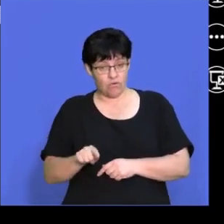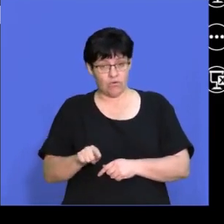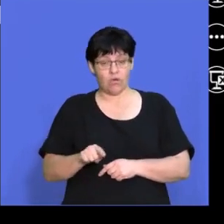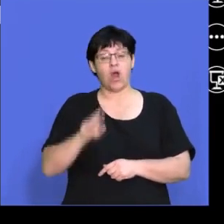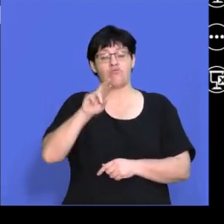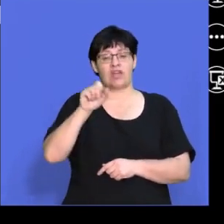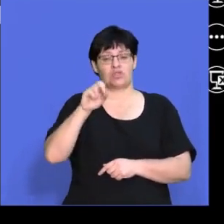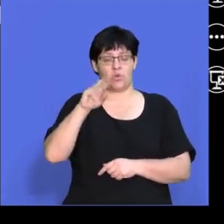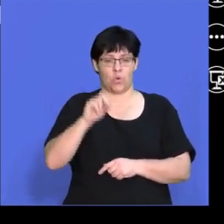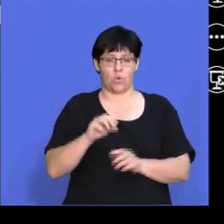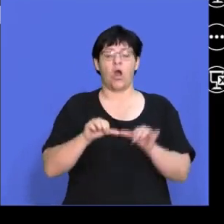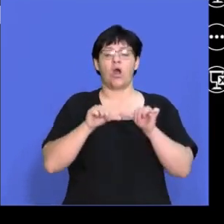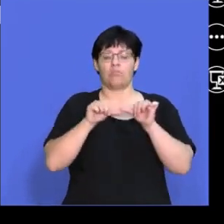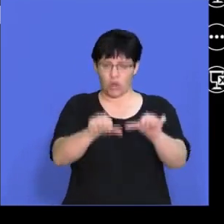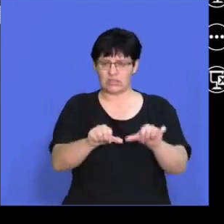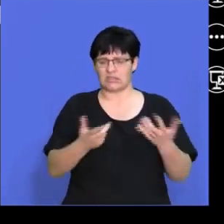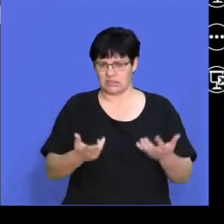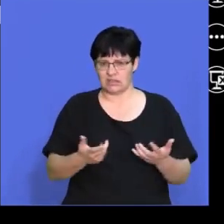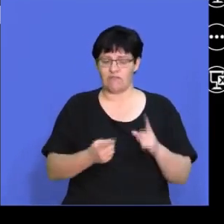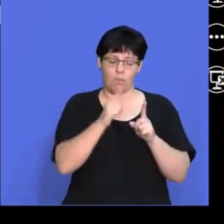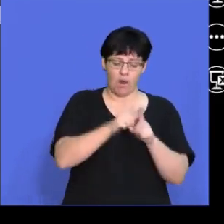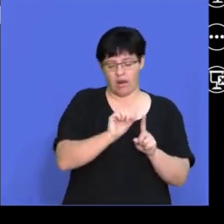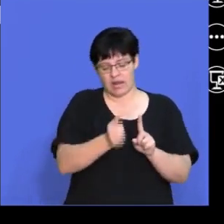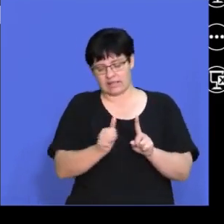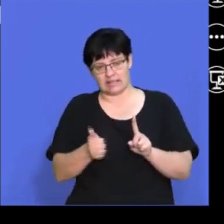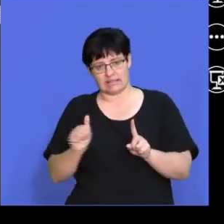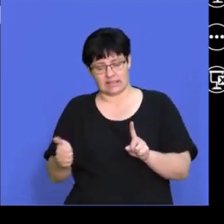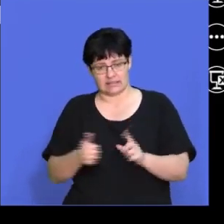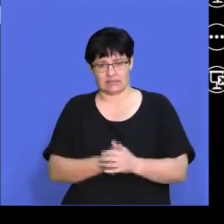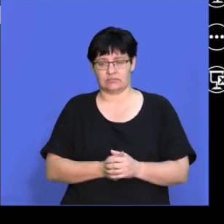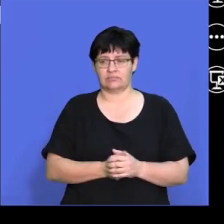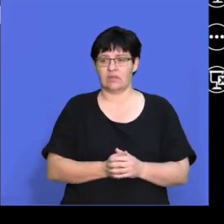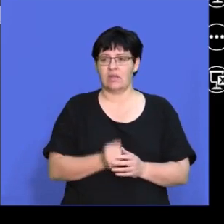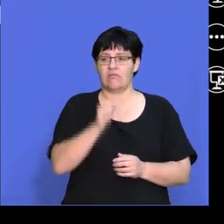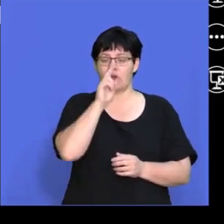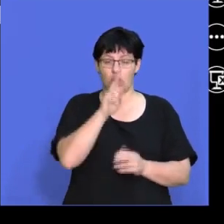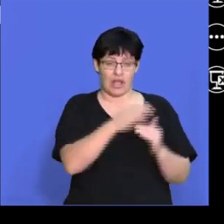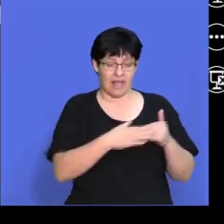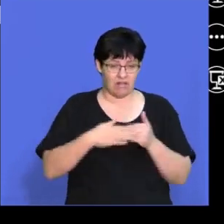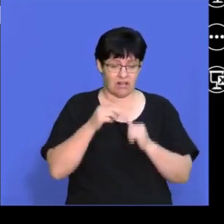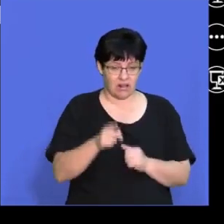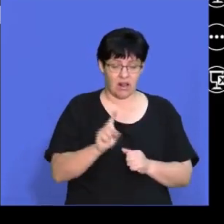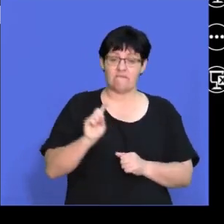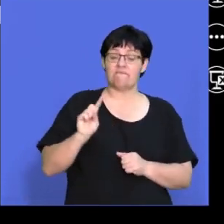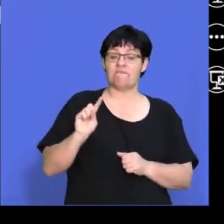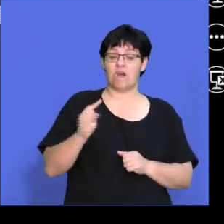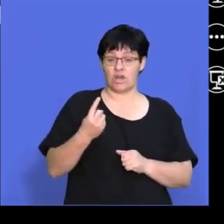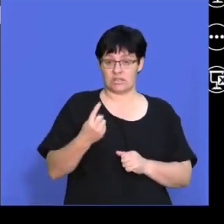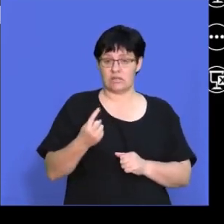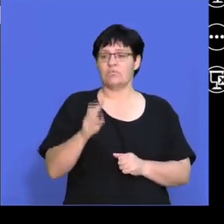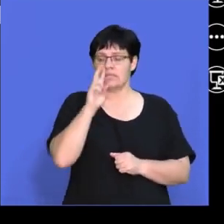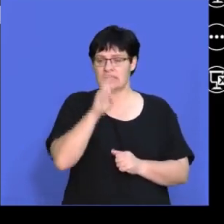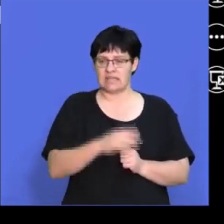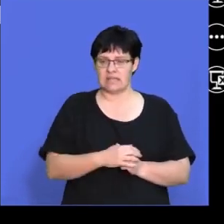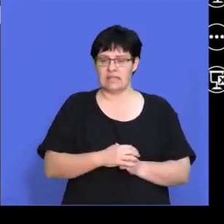is the ratio, the constant ratio from one term to the next. So if we look carefully at our first series,